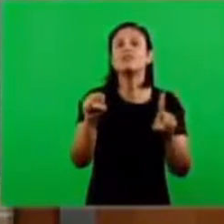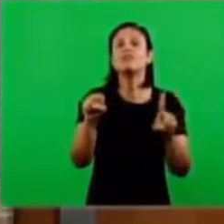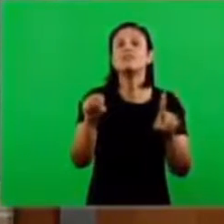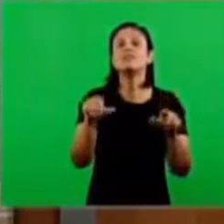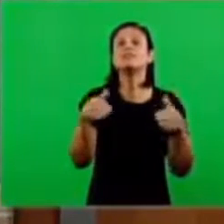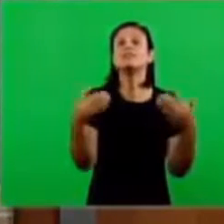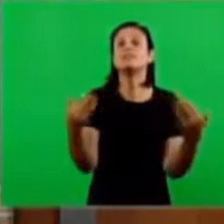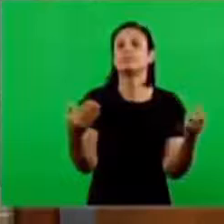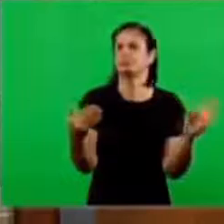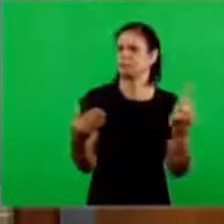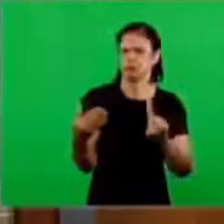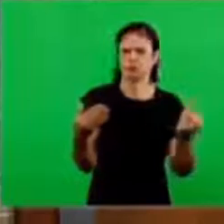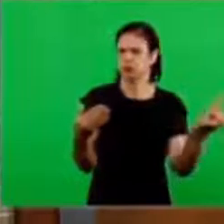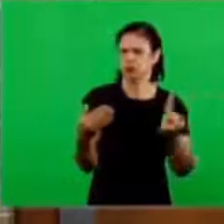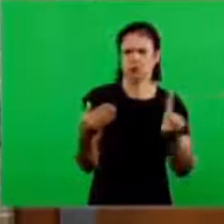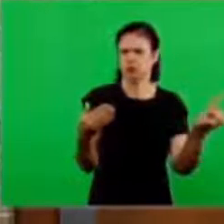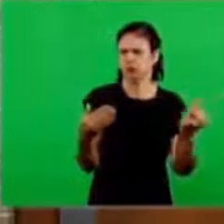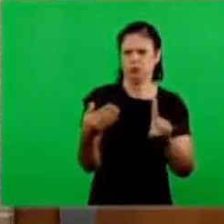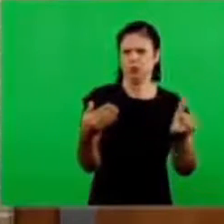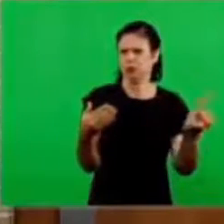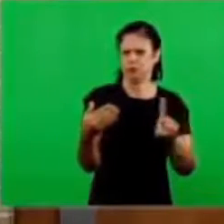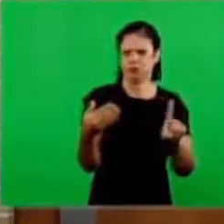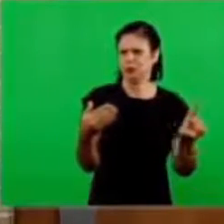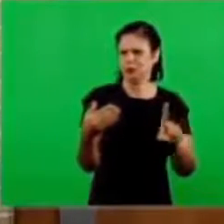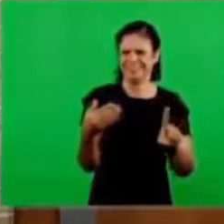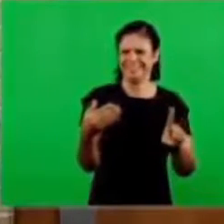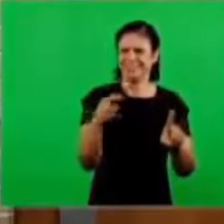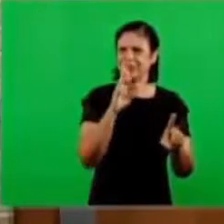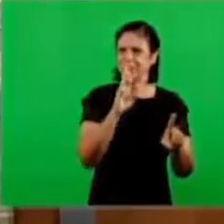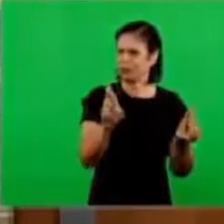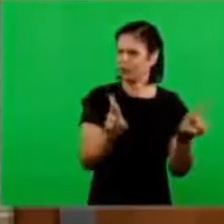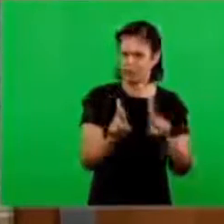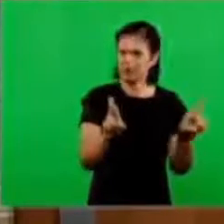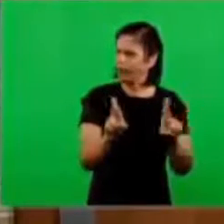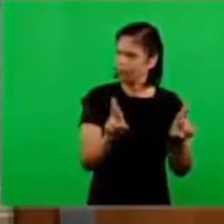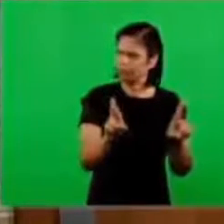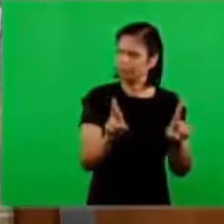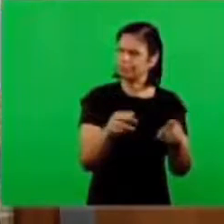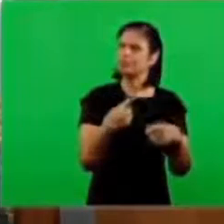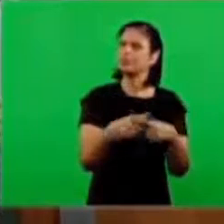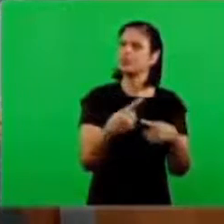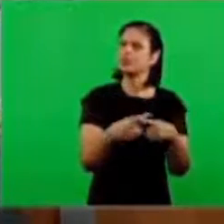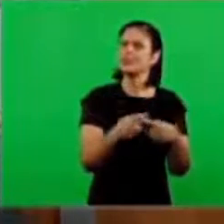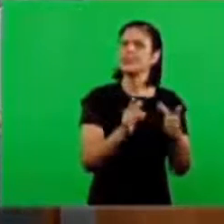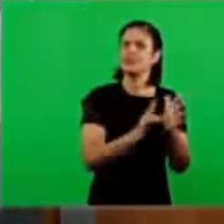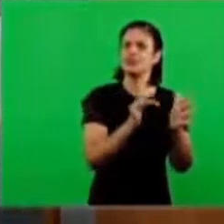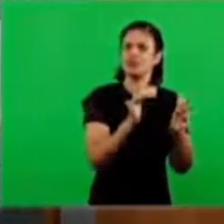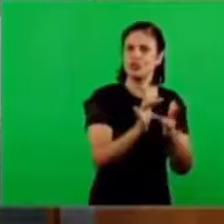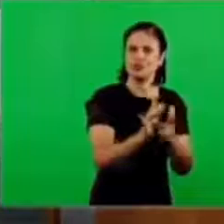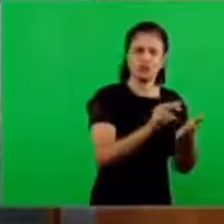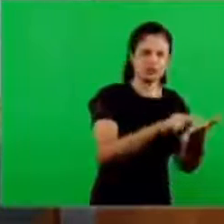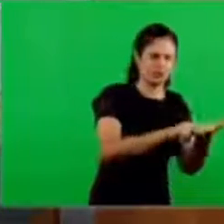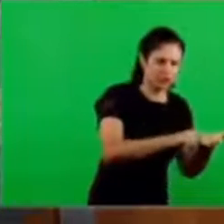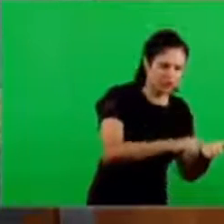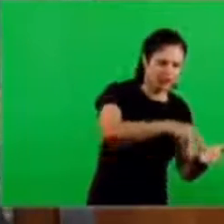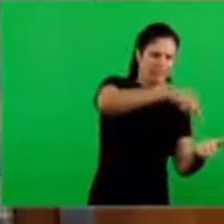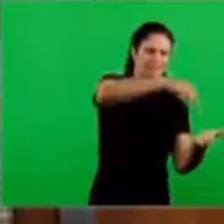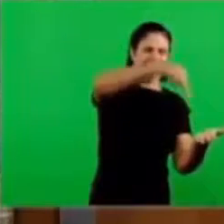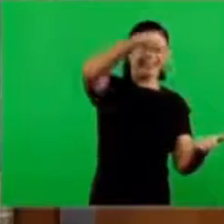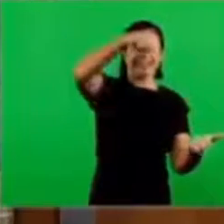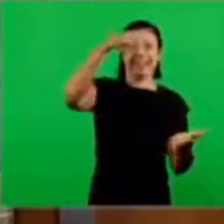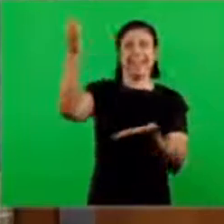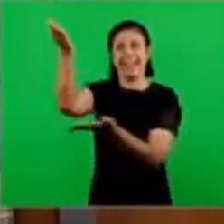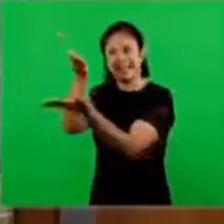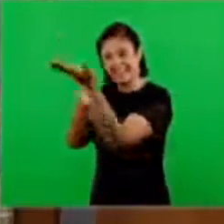answer would be yes or not. So it would be not. The answer is that it would not be possible